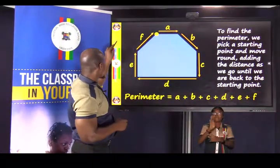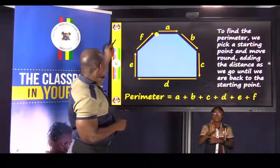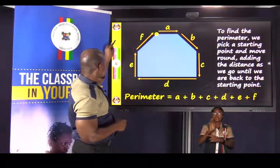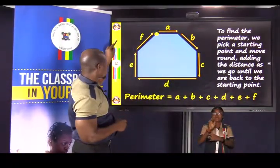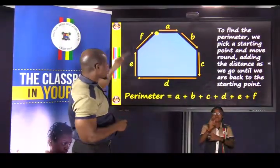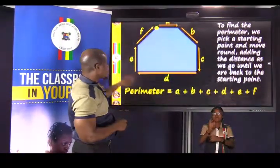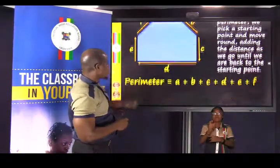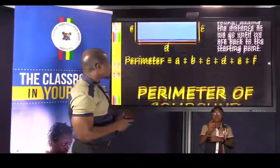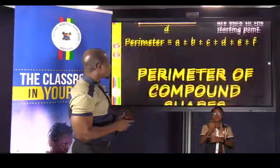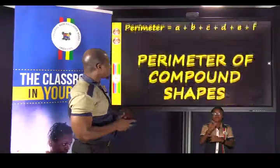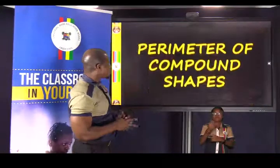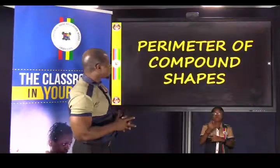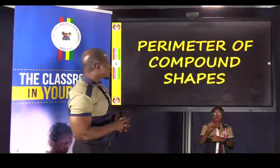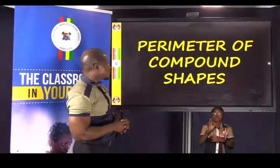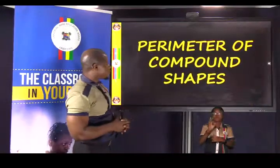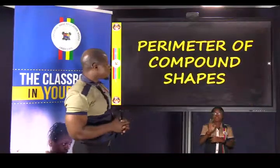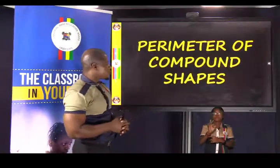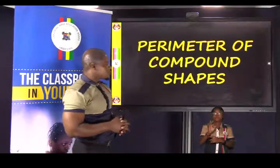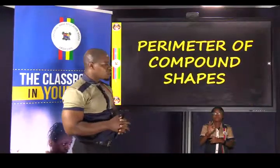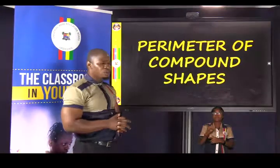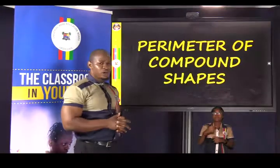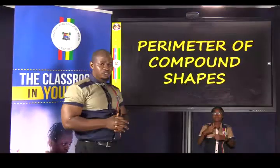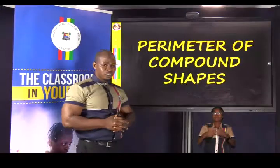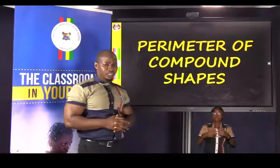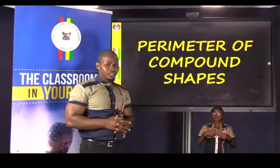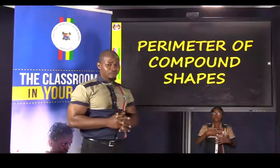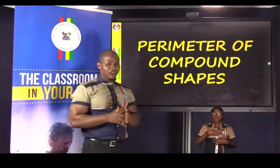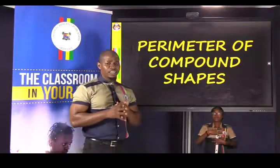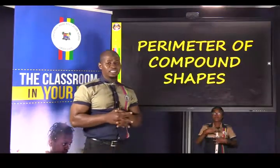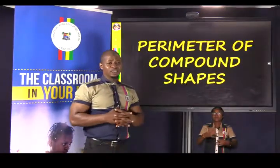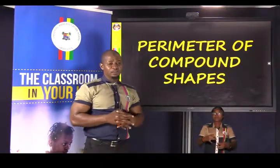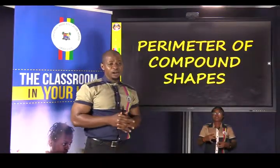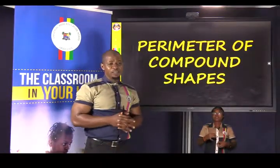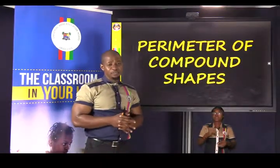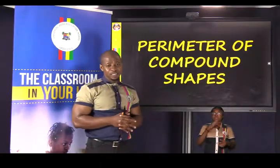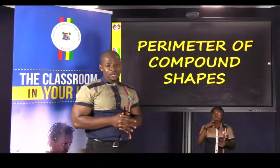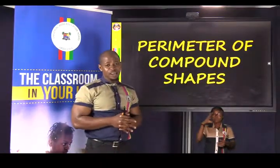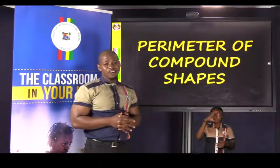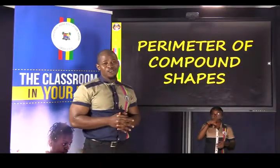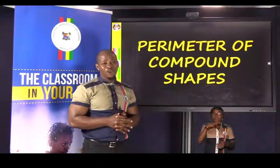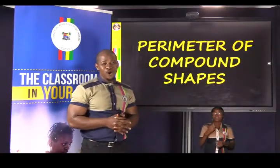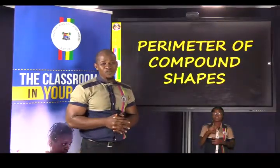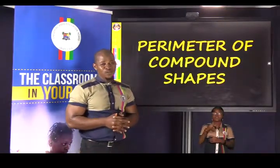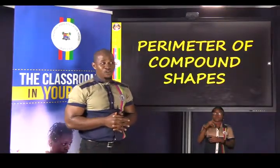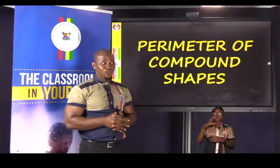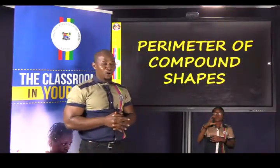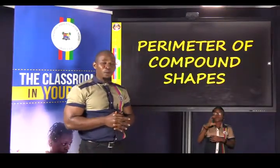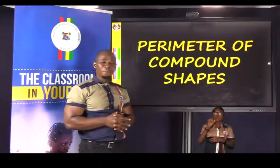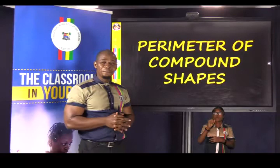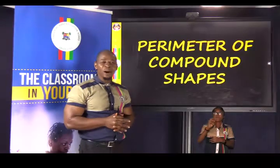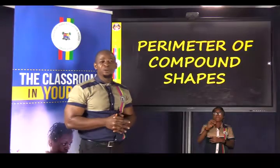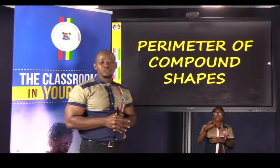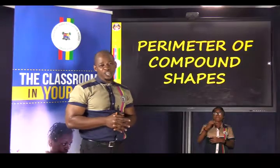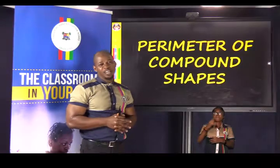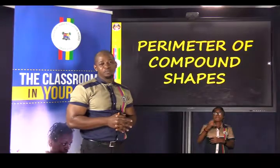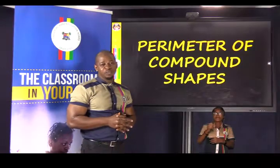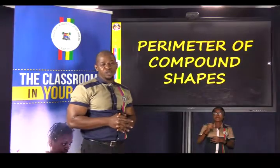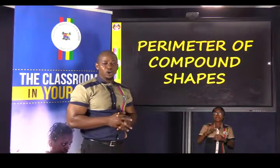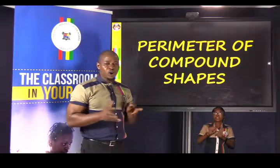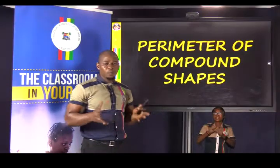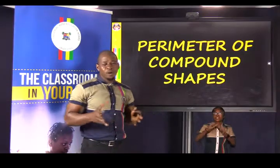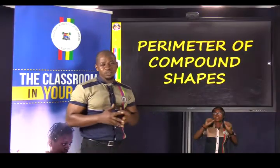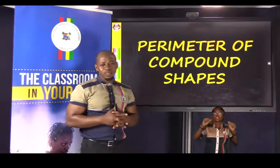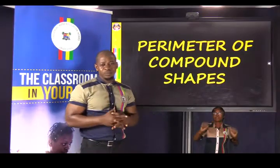plus B plus C plus D plus E plus F. So now we're interested in finding the perimeter of compound